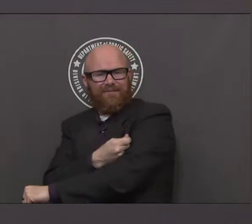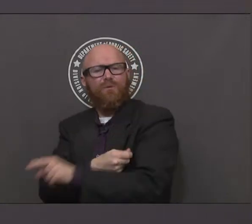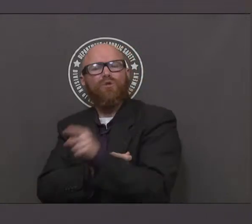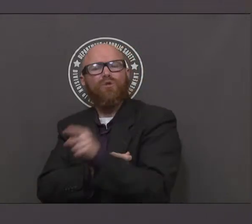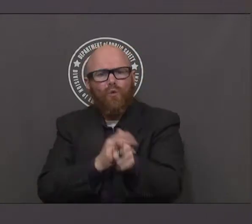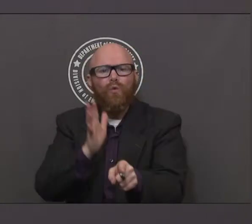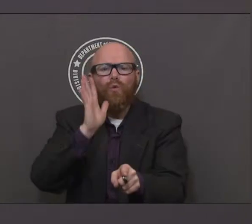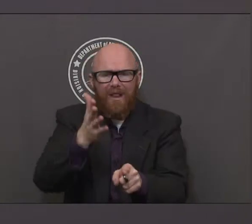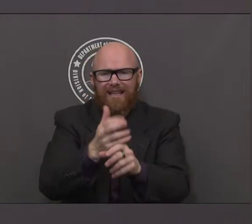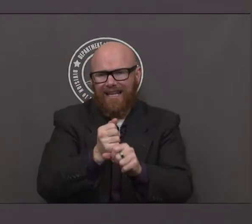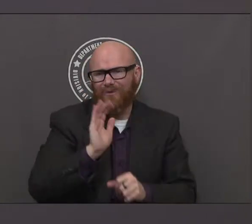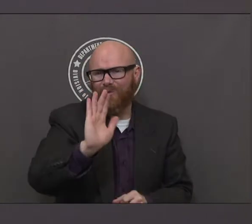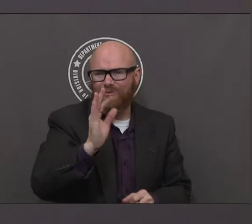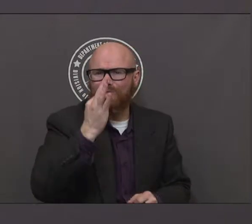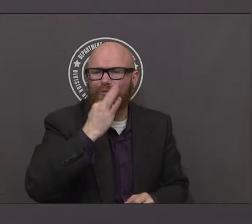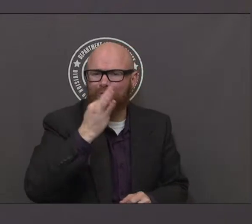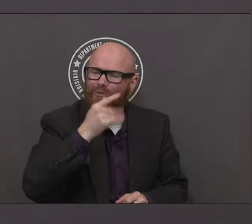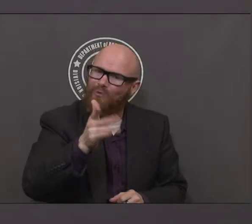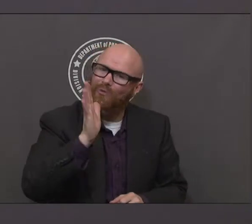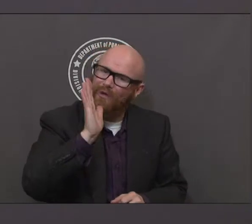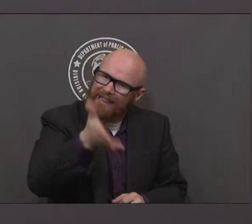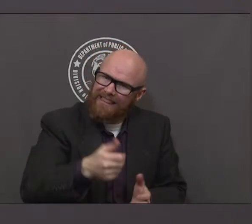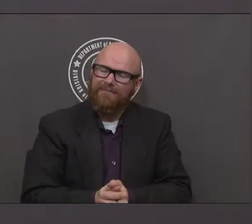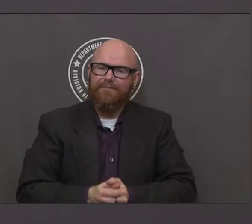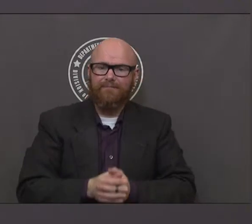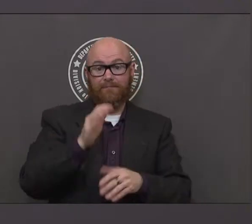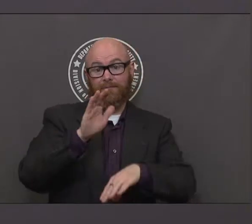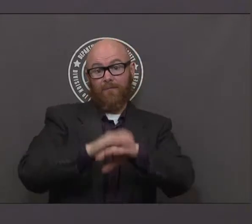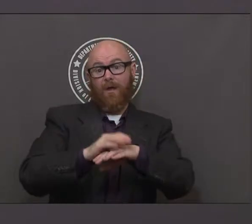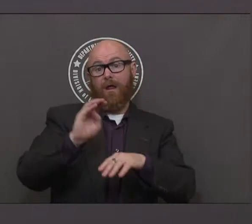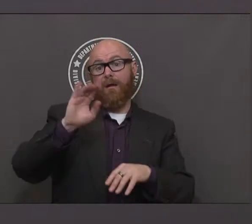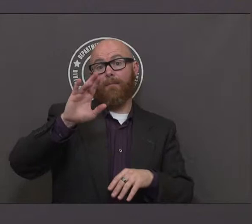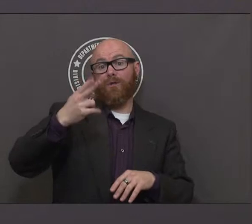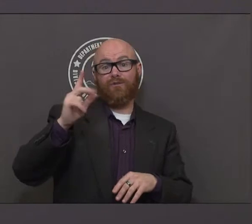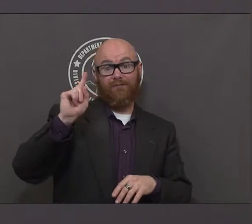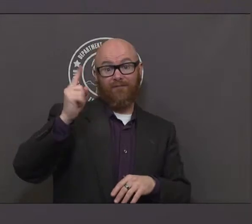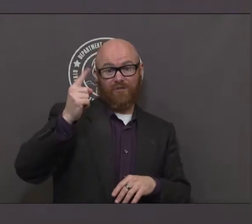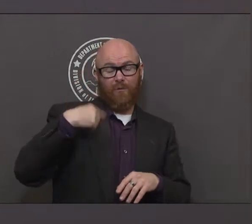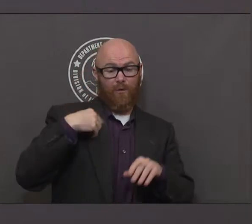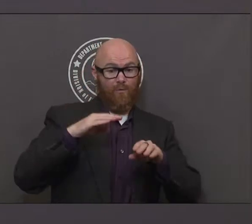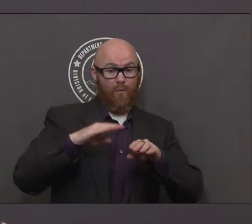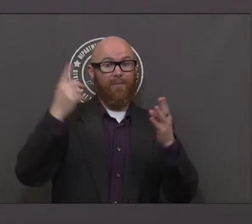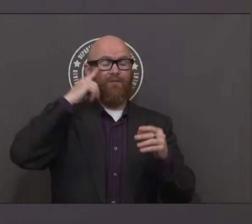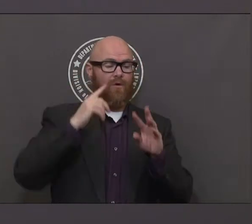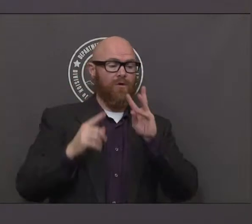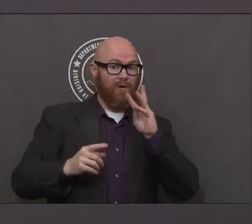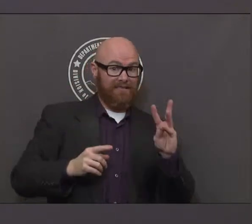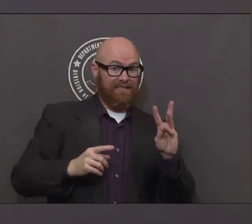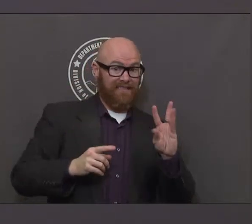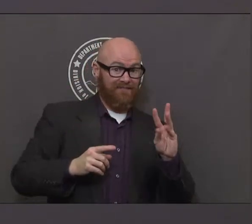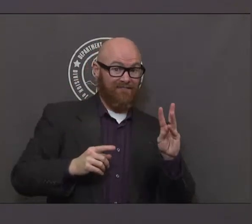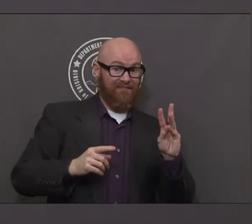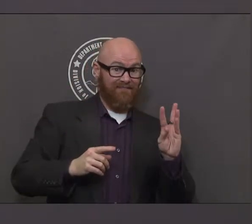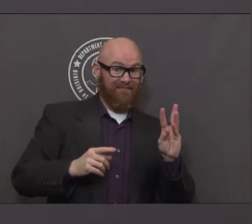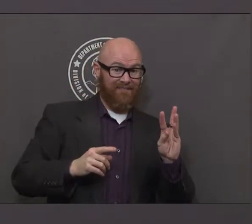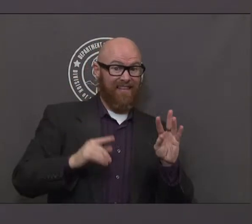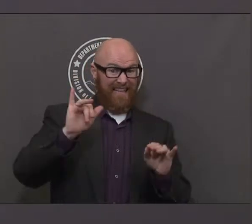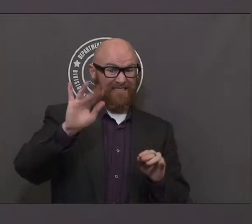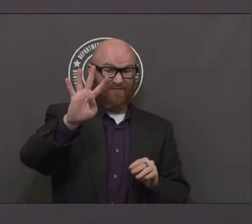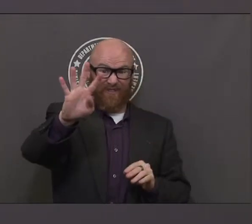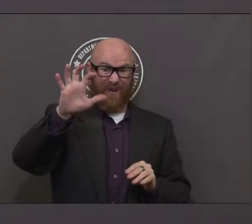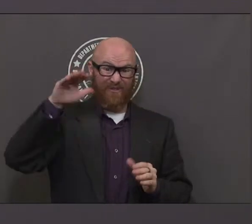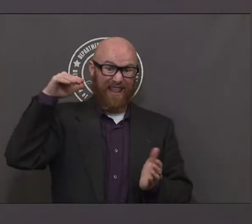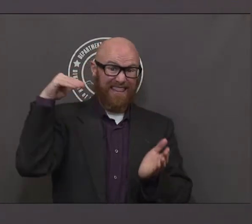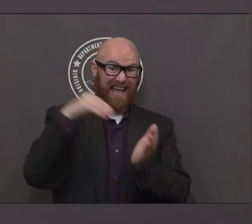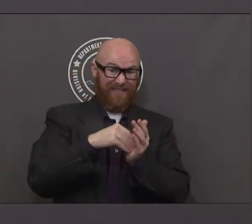Now, what I am emphasizing, when we do on March 1st open this up to the next big wave 400,000